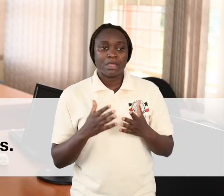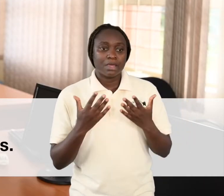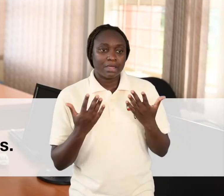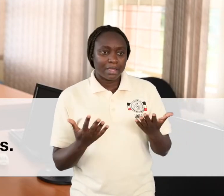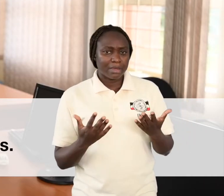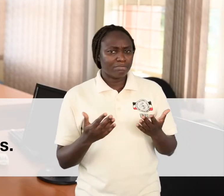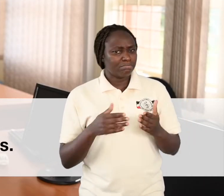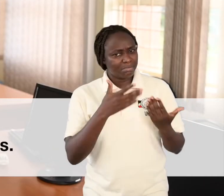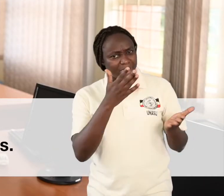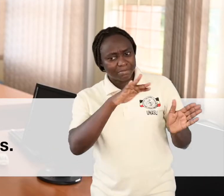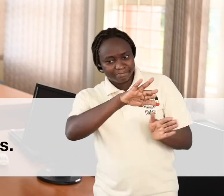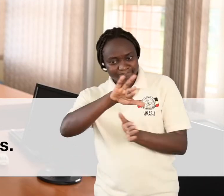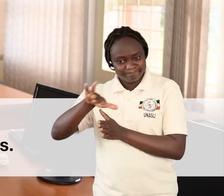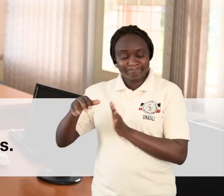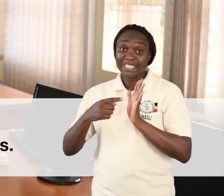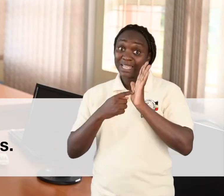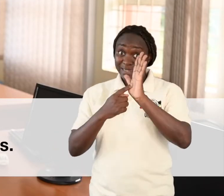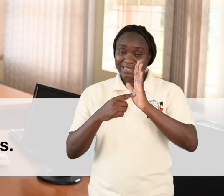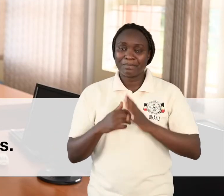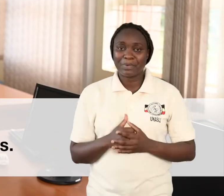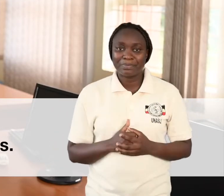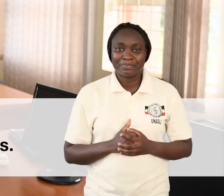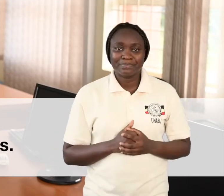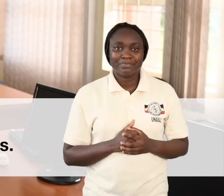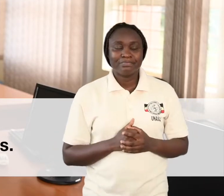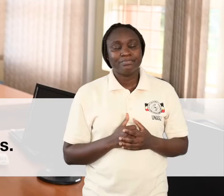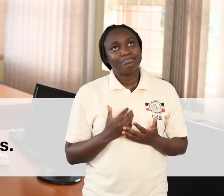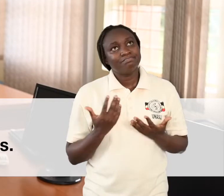Let's take another example.